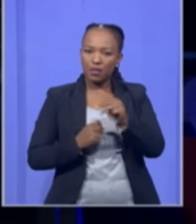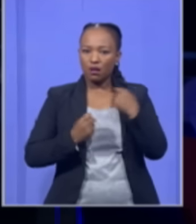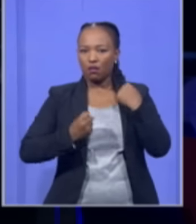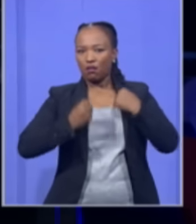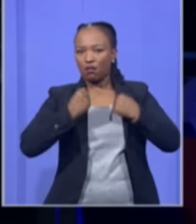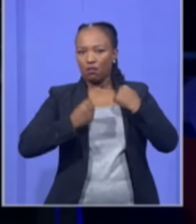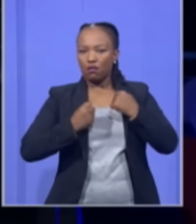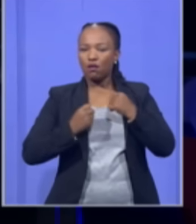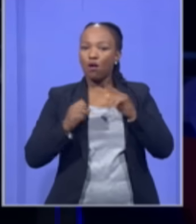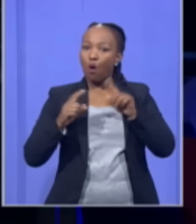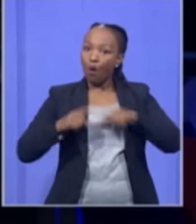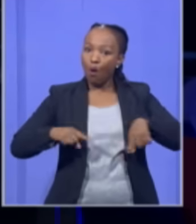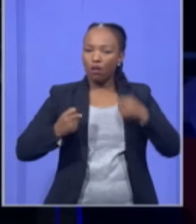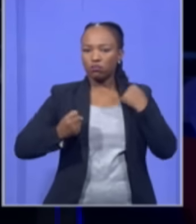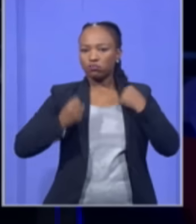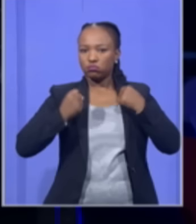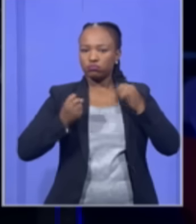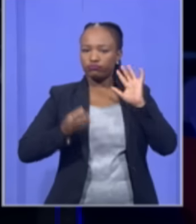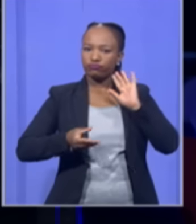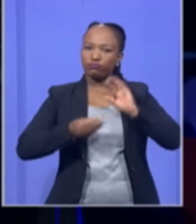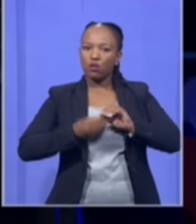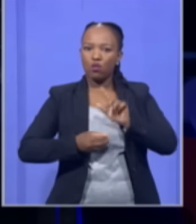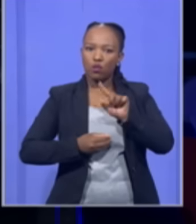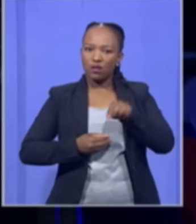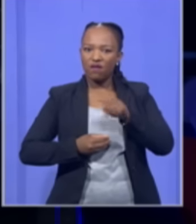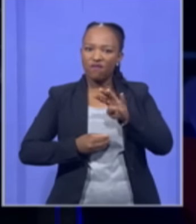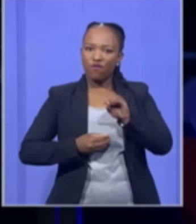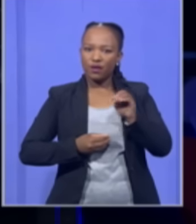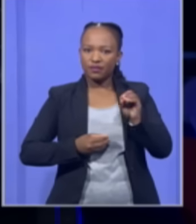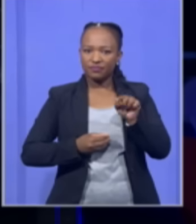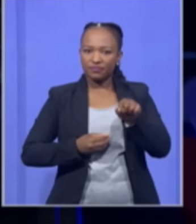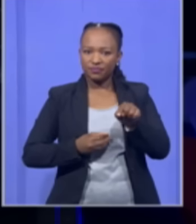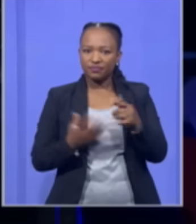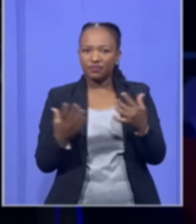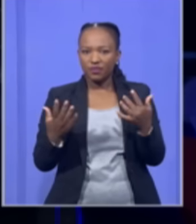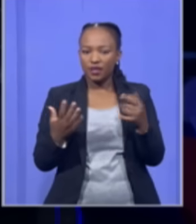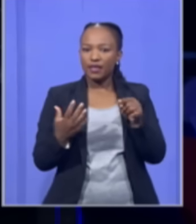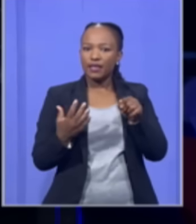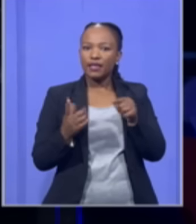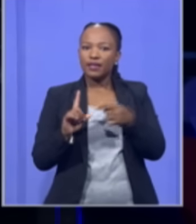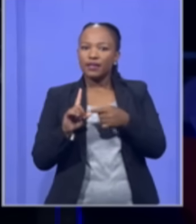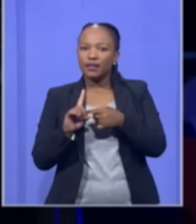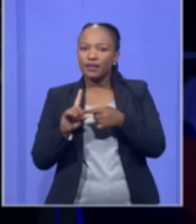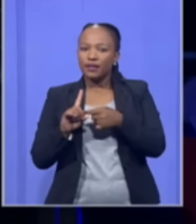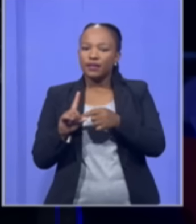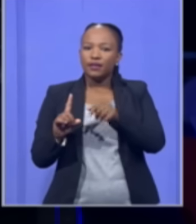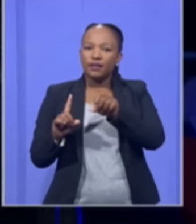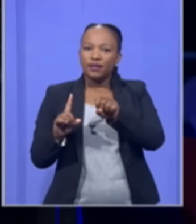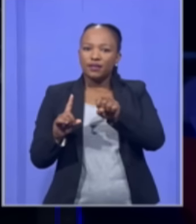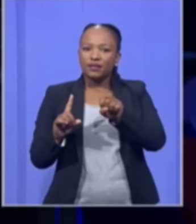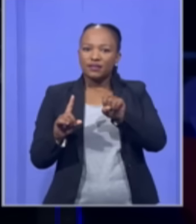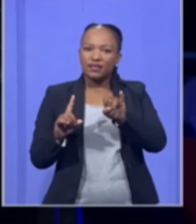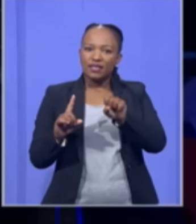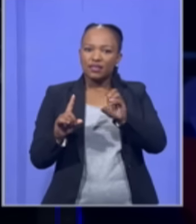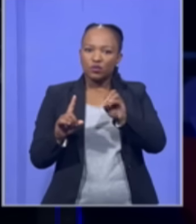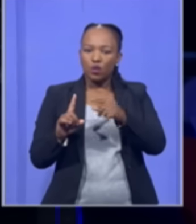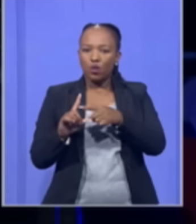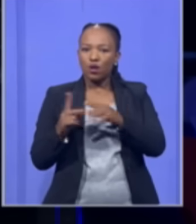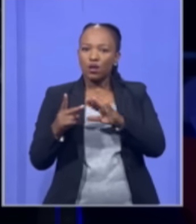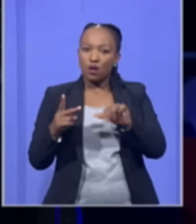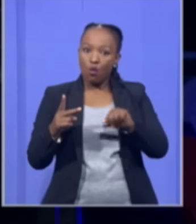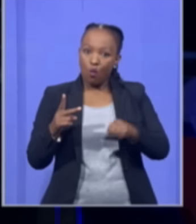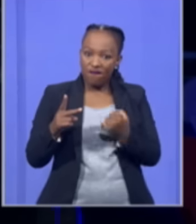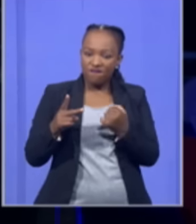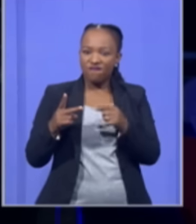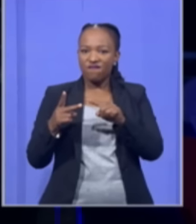fetang 1400 di bileng teng lebelong lena. Motlotlei le Thodi Seiso le Mofumadi Masenate Mohato